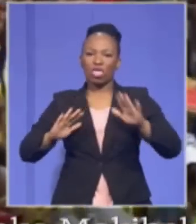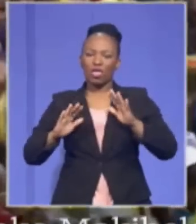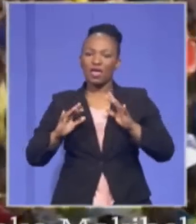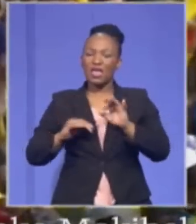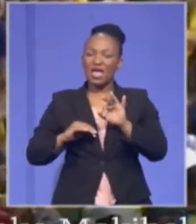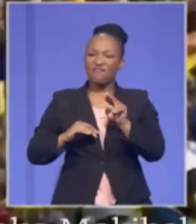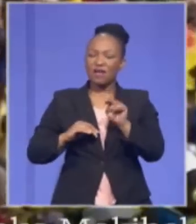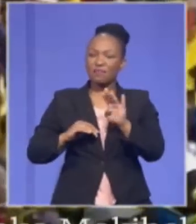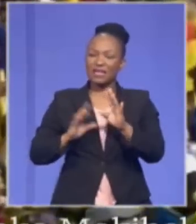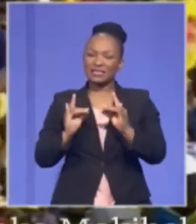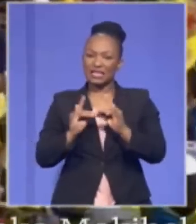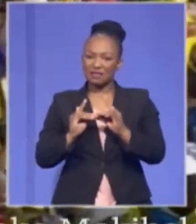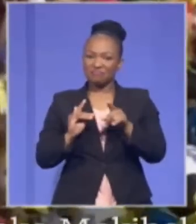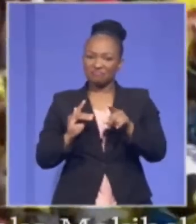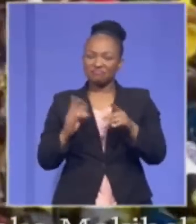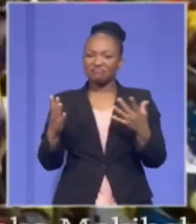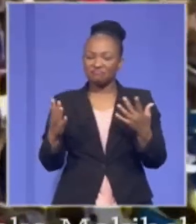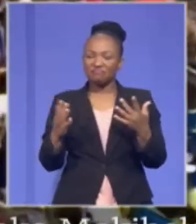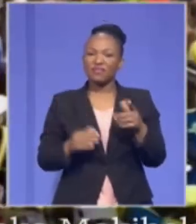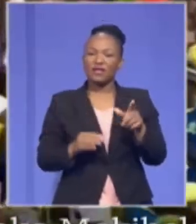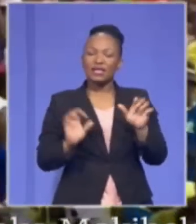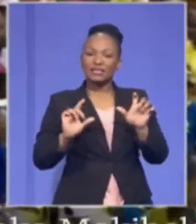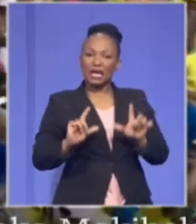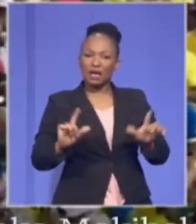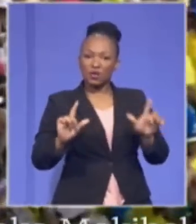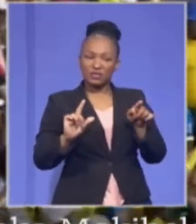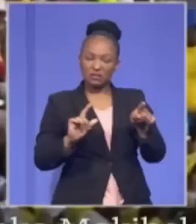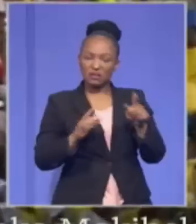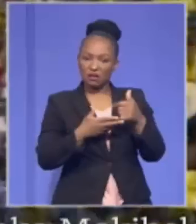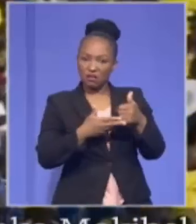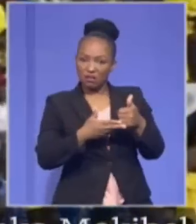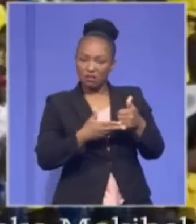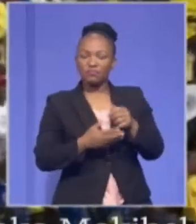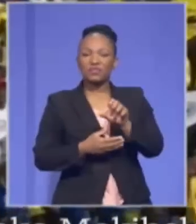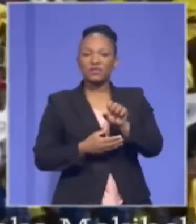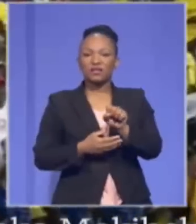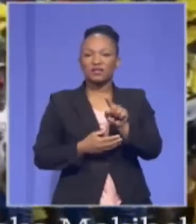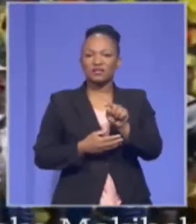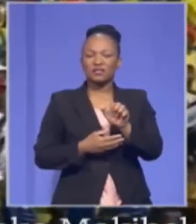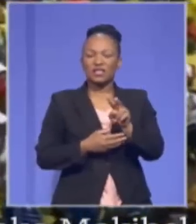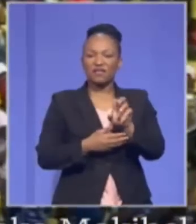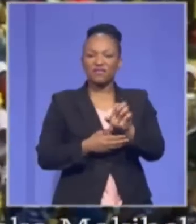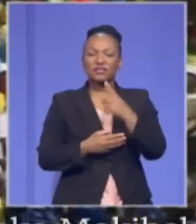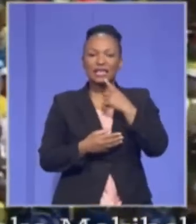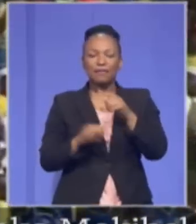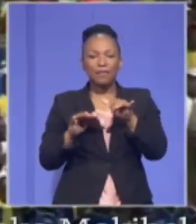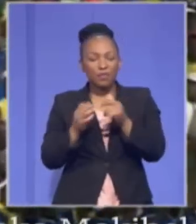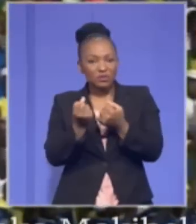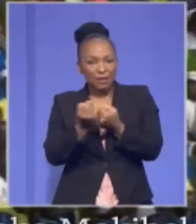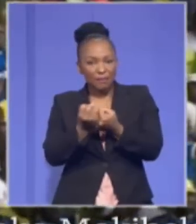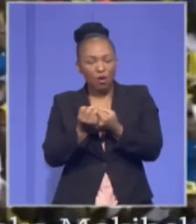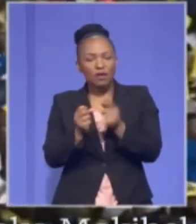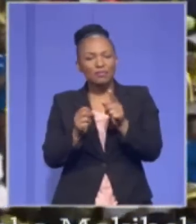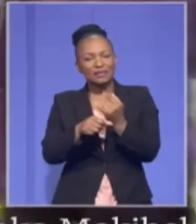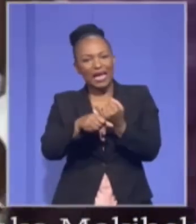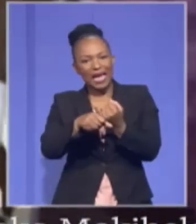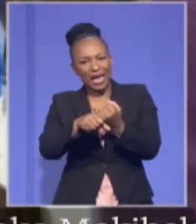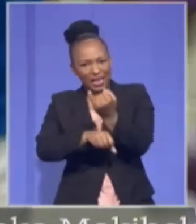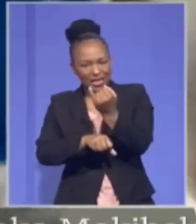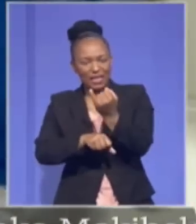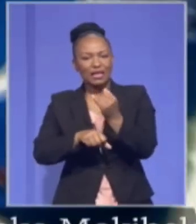FNB. Mothuša mohlahli wa Sundowns Steve Kompela o kgopetše barati ba kgwele ya maoto go fihla ka nako